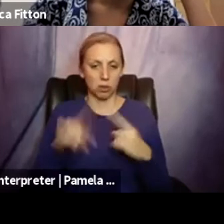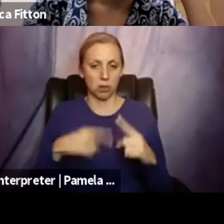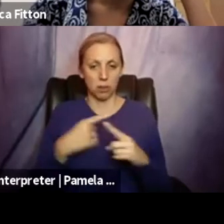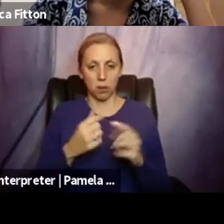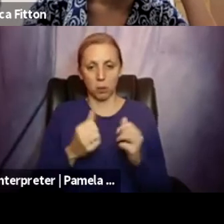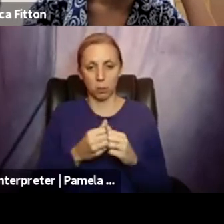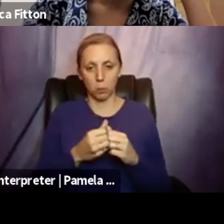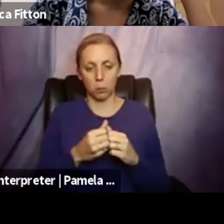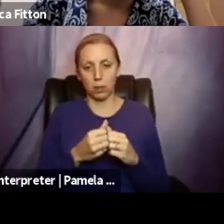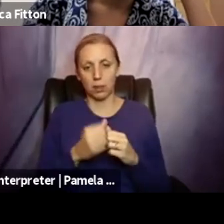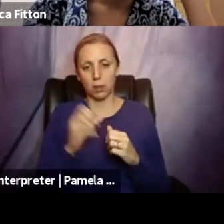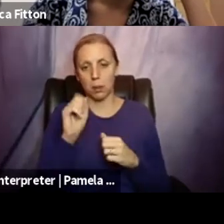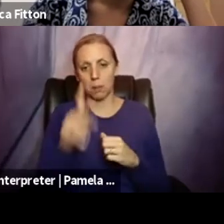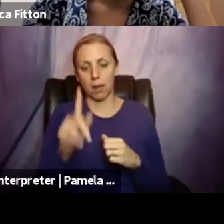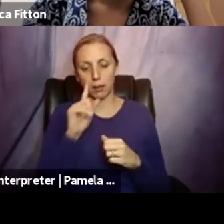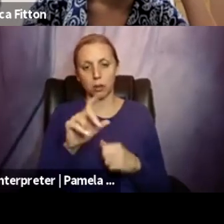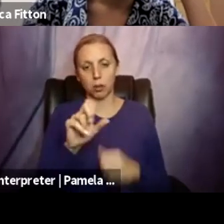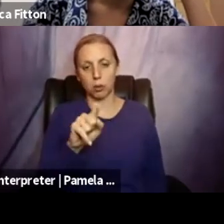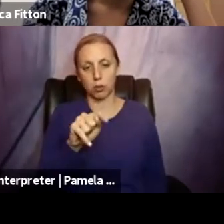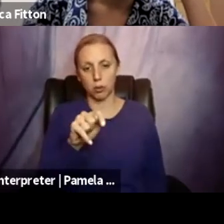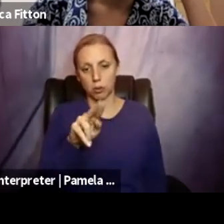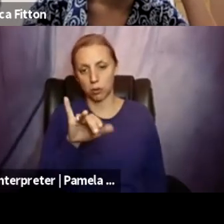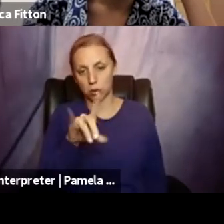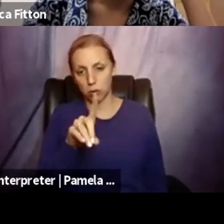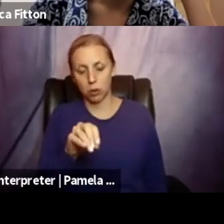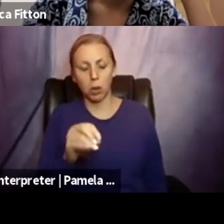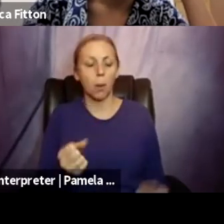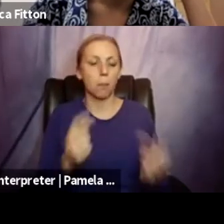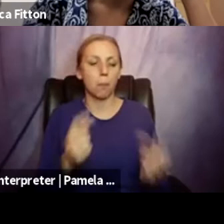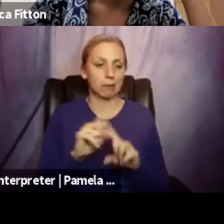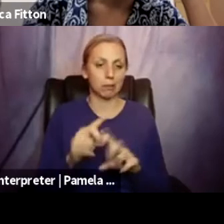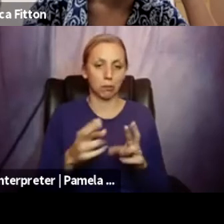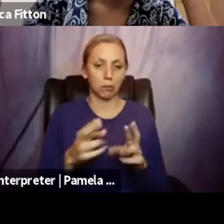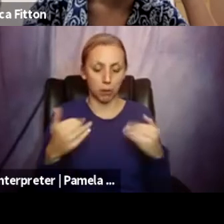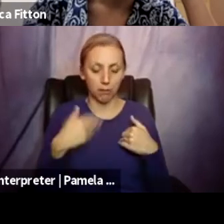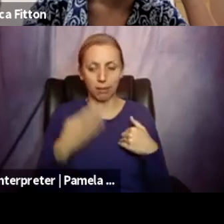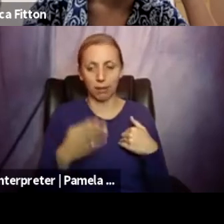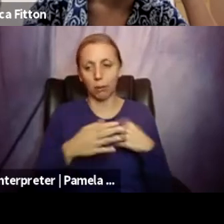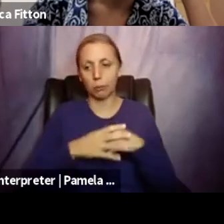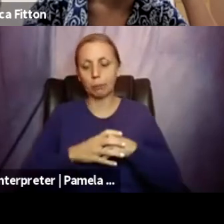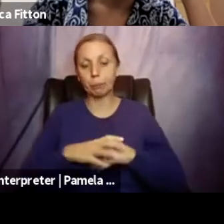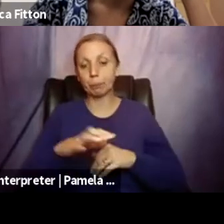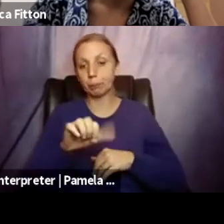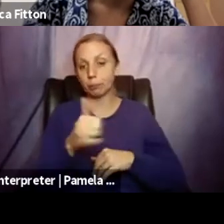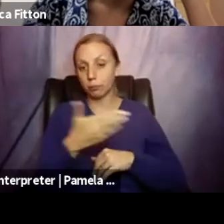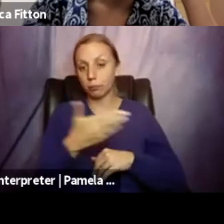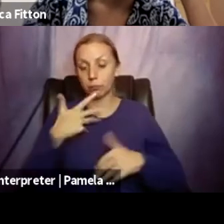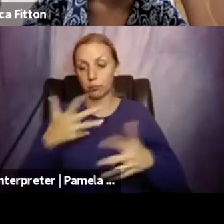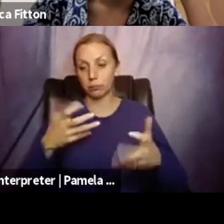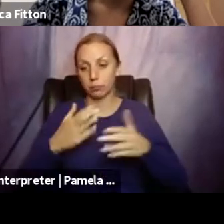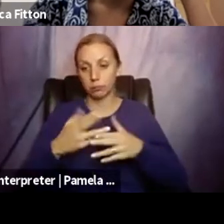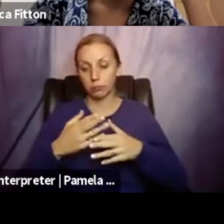unquote return to the studio kind of thing. Like there are a lot of great resources there. Another thing that I wanted to